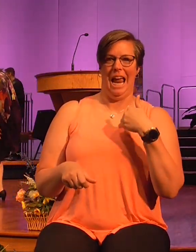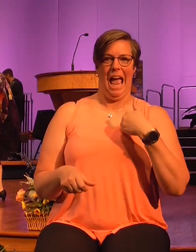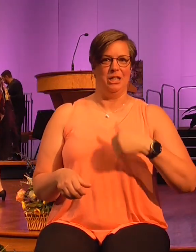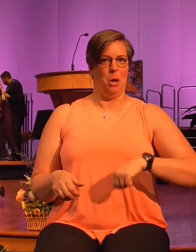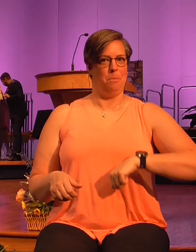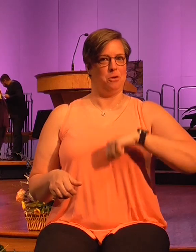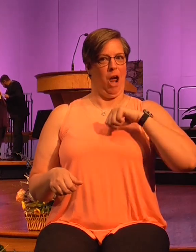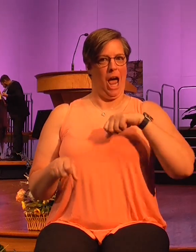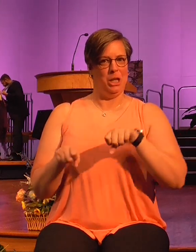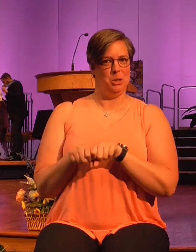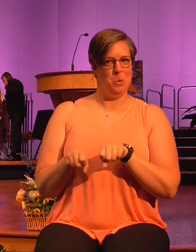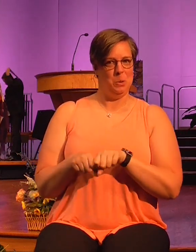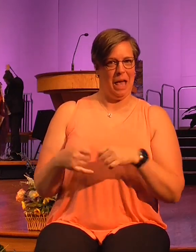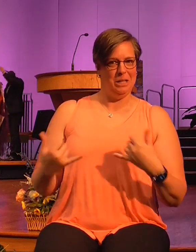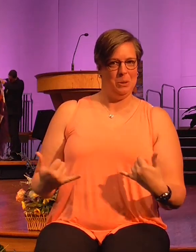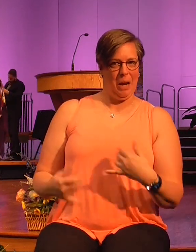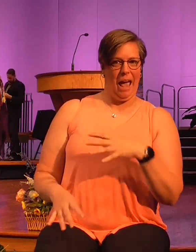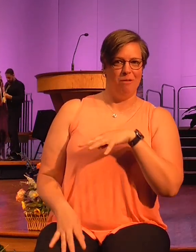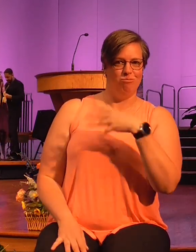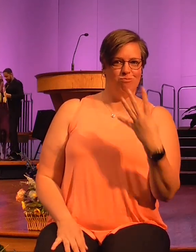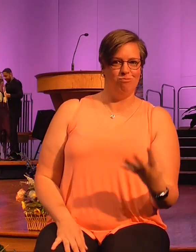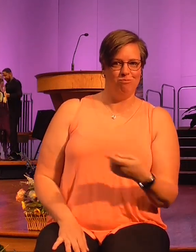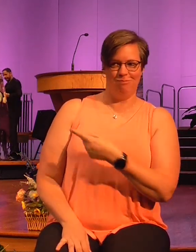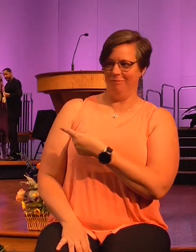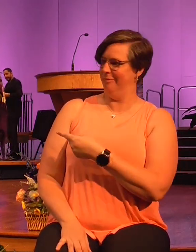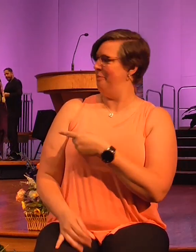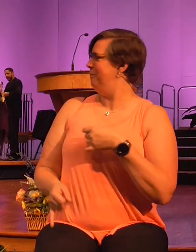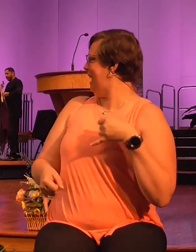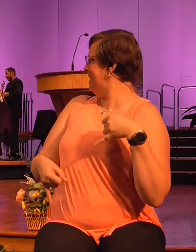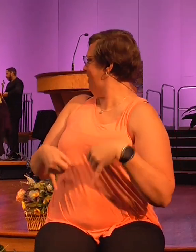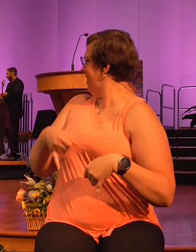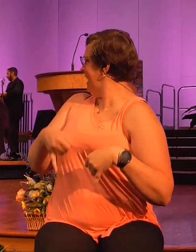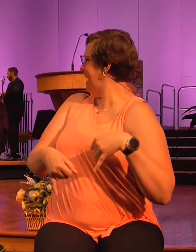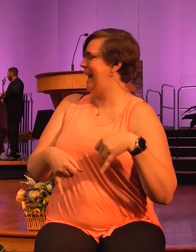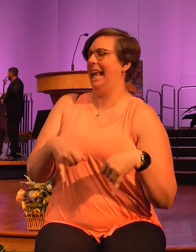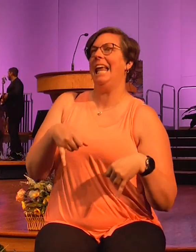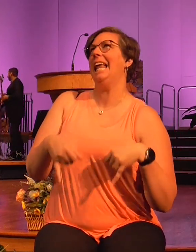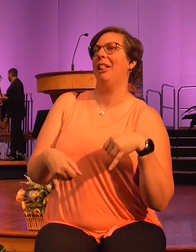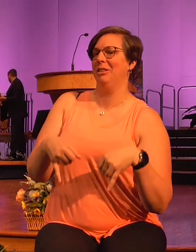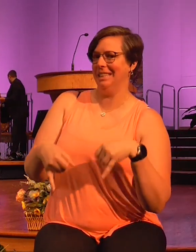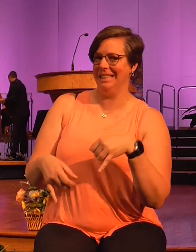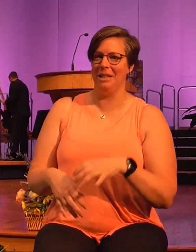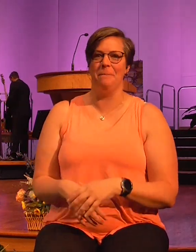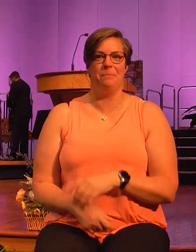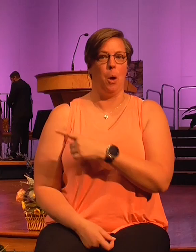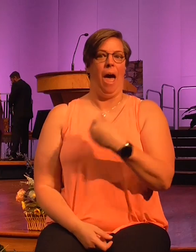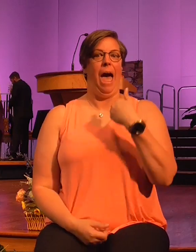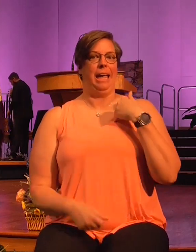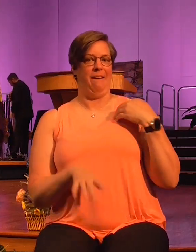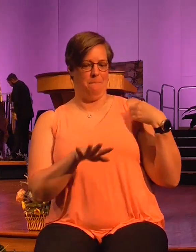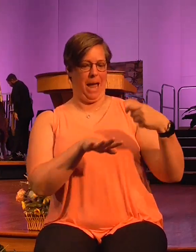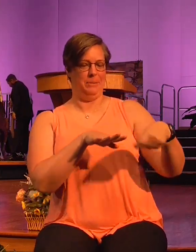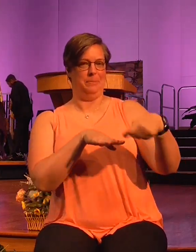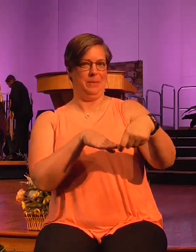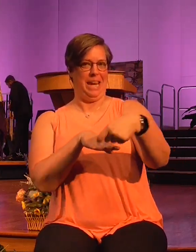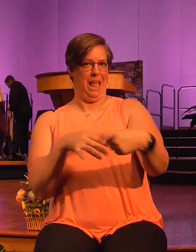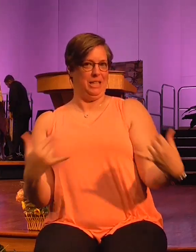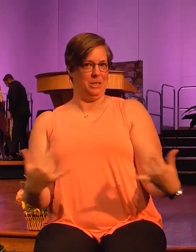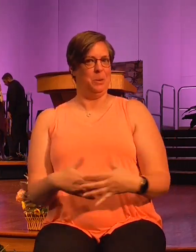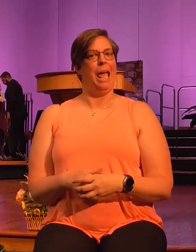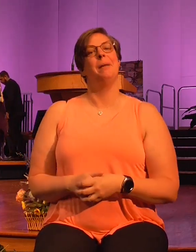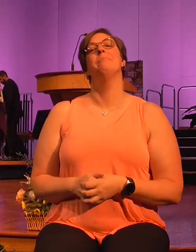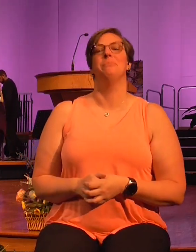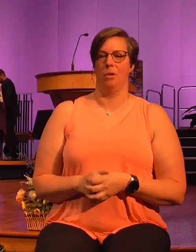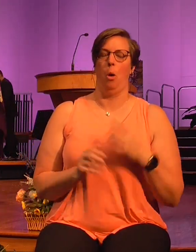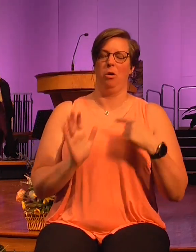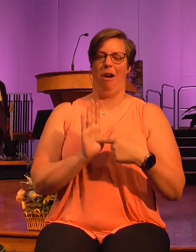on today. Ooh. And I've got the heel. Yeah, let me see the, oh yeah, I've got my pride nails on today. Ooh, so pretty. yeah,